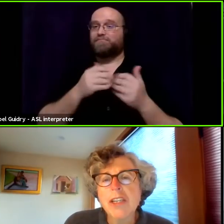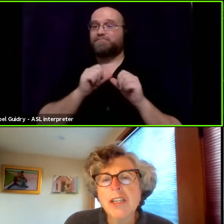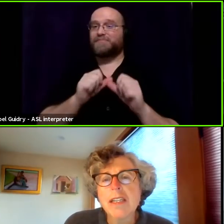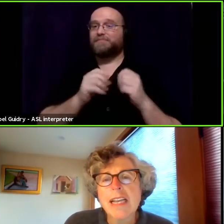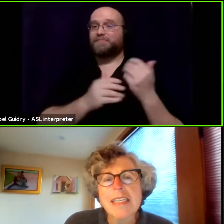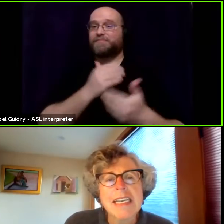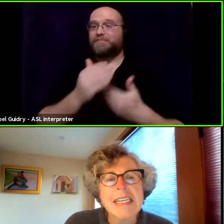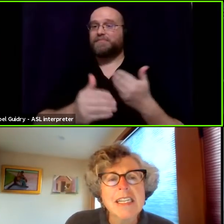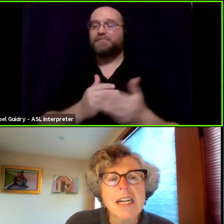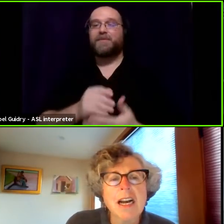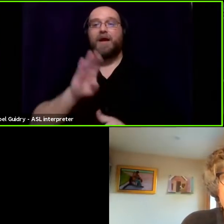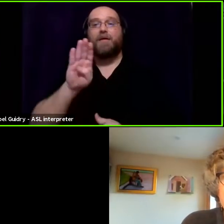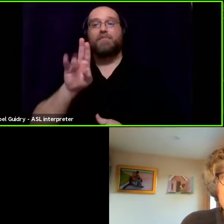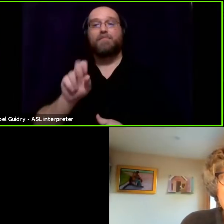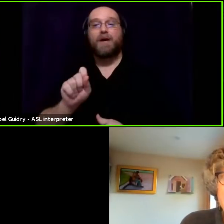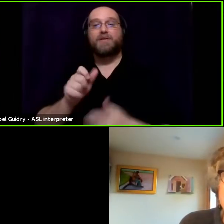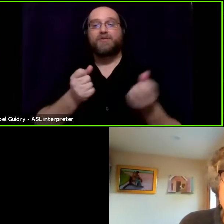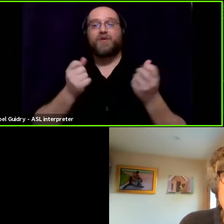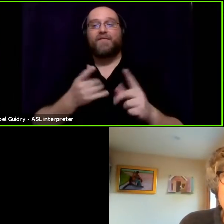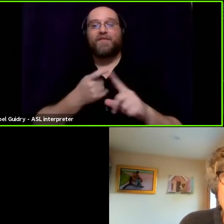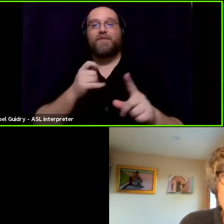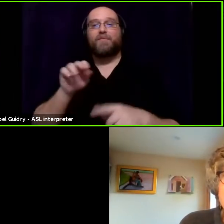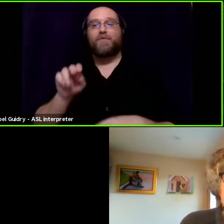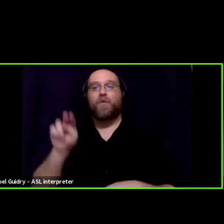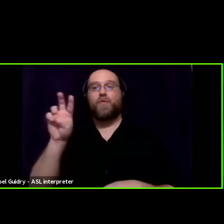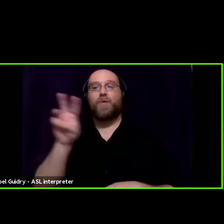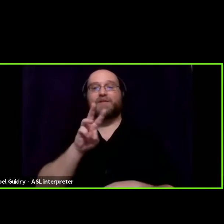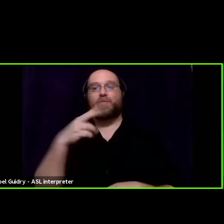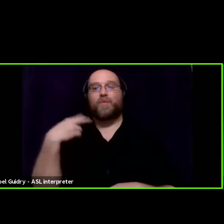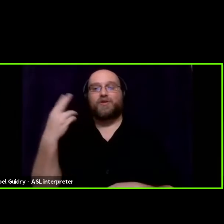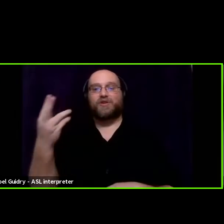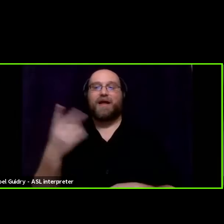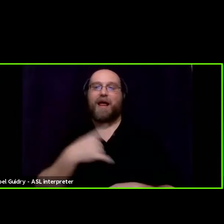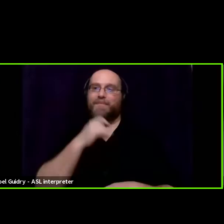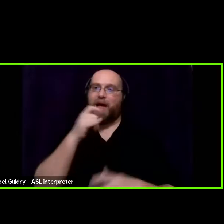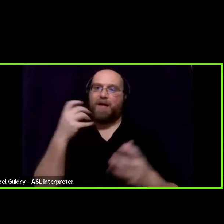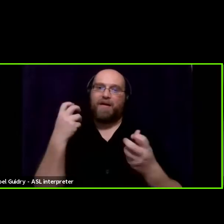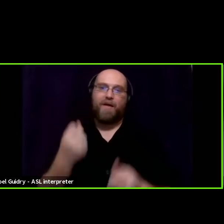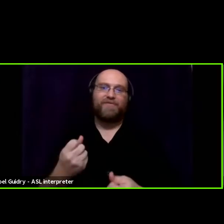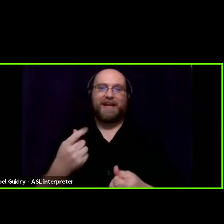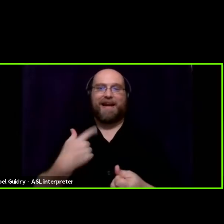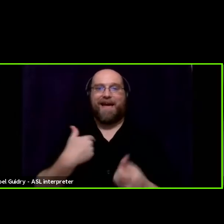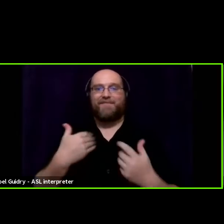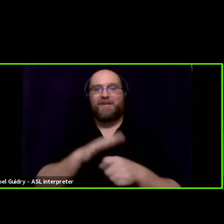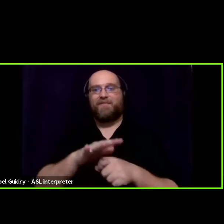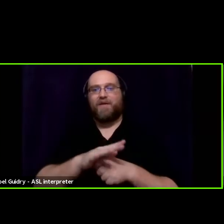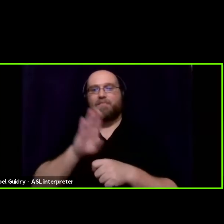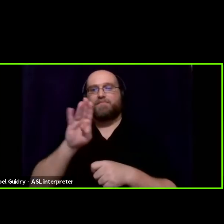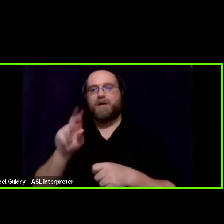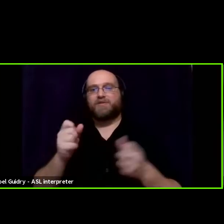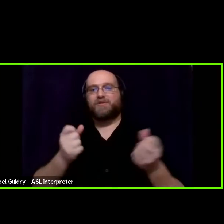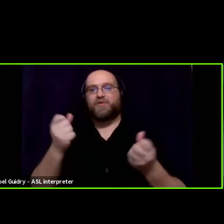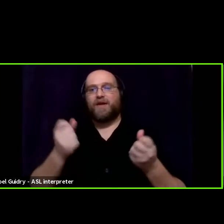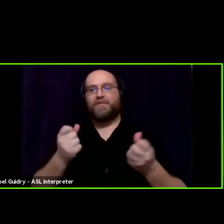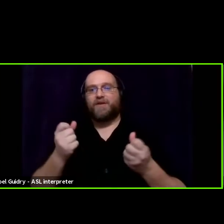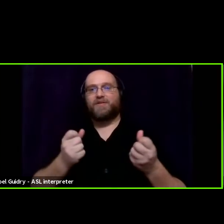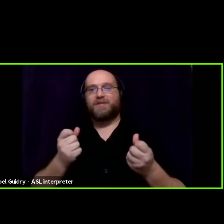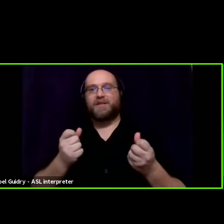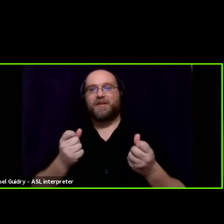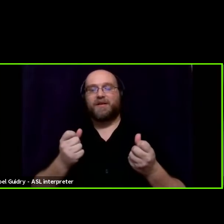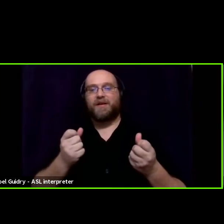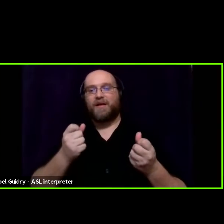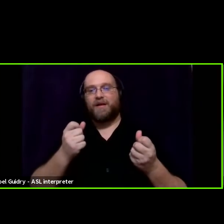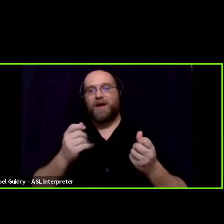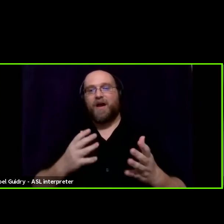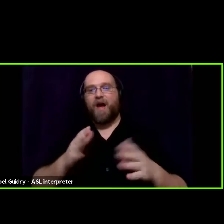Northwest Washington says he is not confident they have enough bus drivers to be able to social distance on his route, especially after furloughs. What